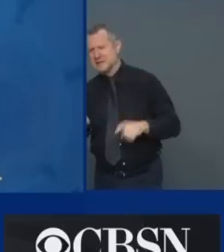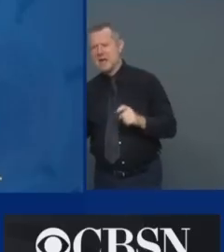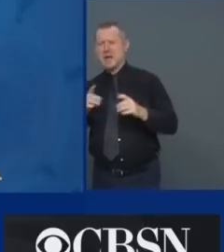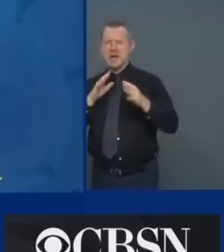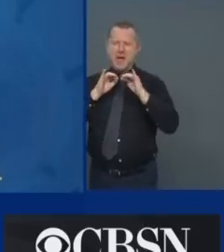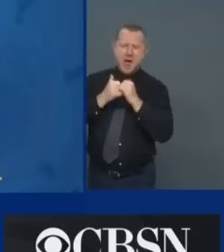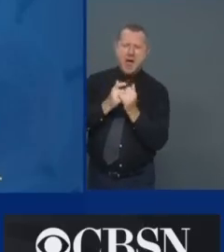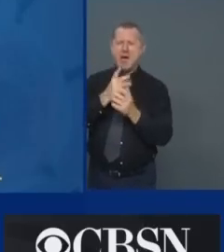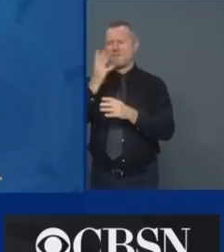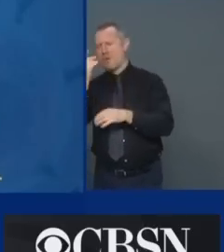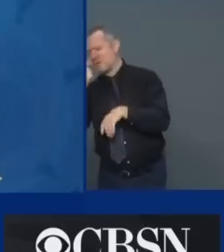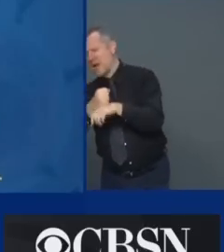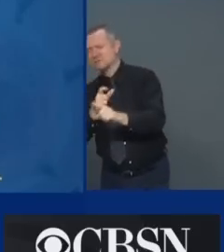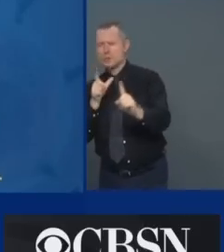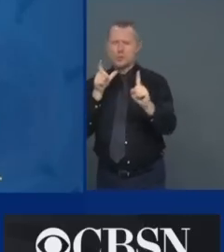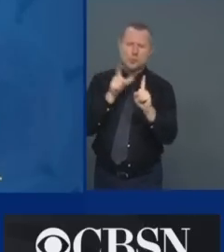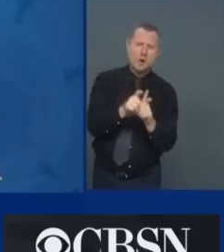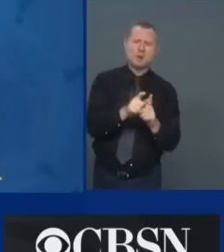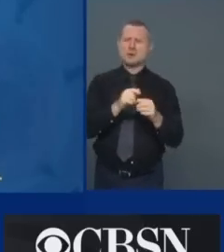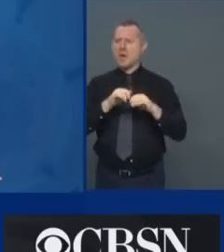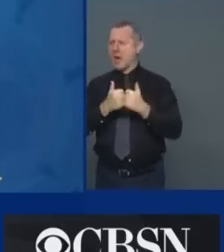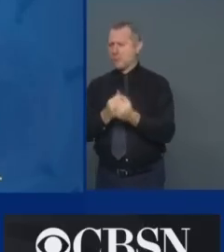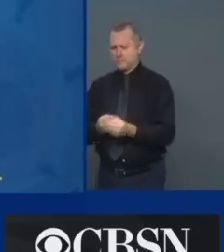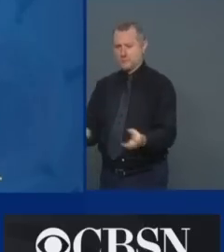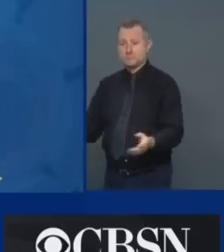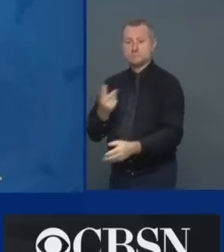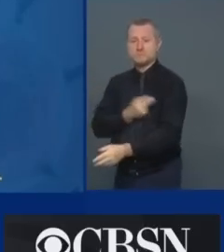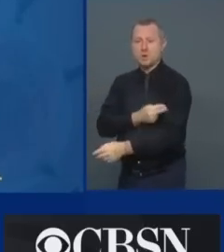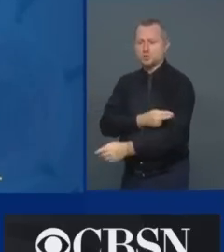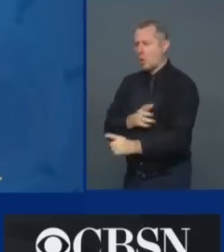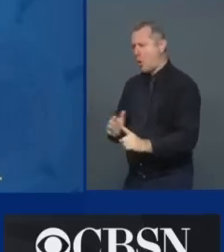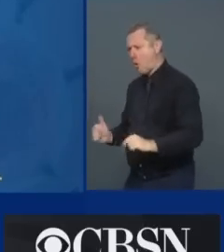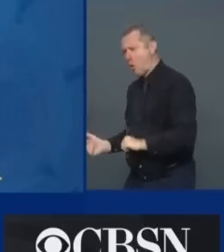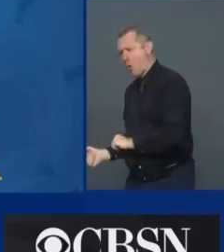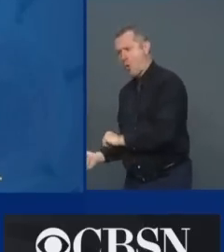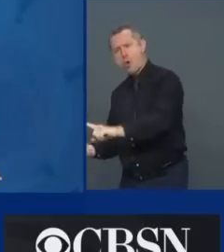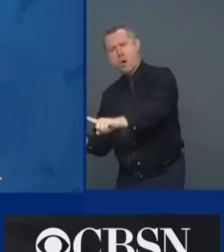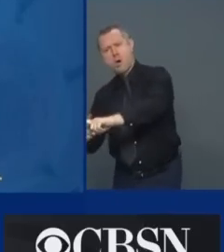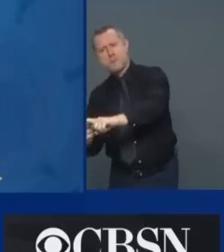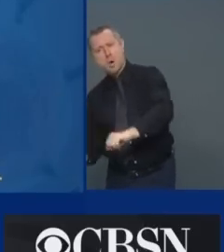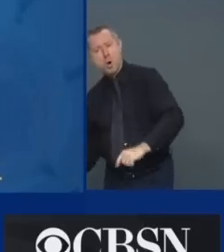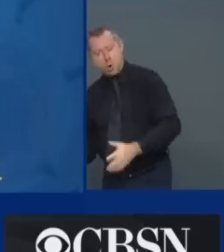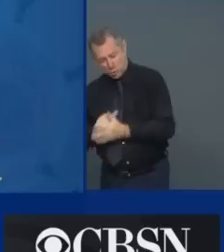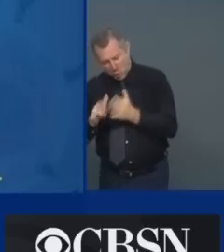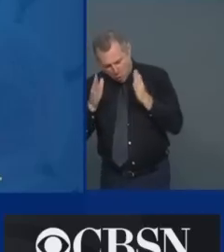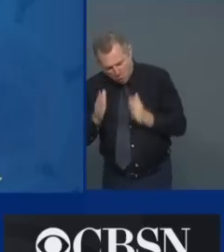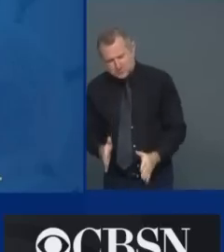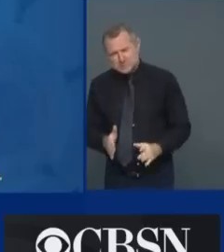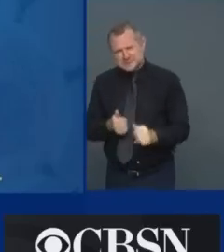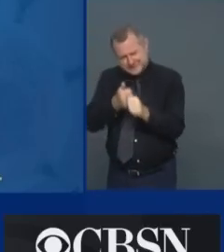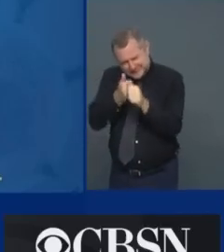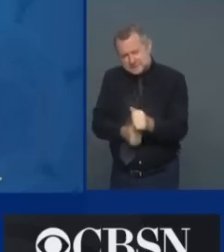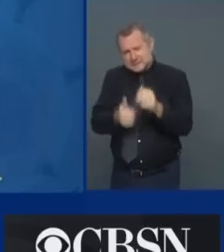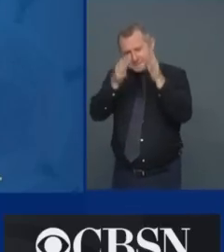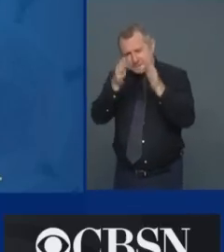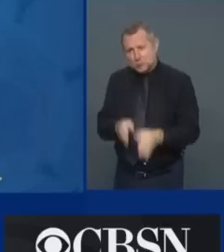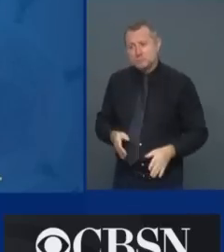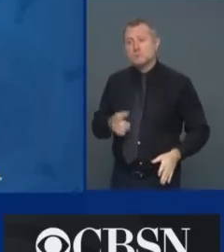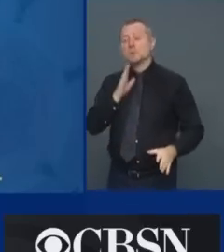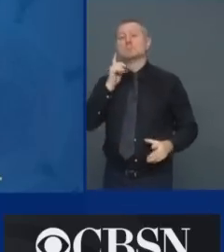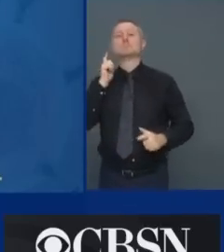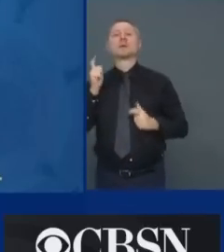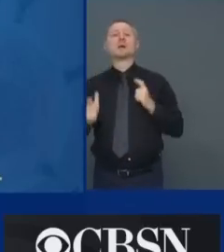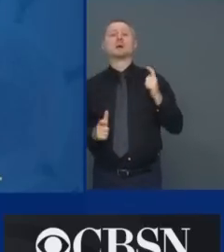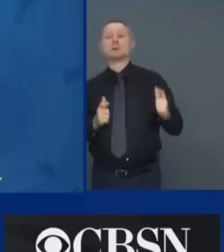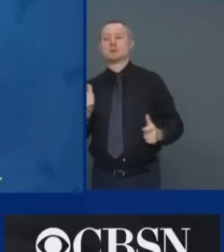Administering a vaccine to every New Yorker, this is a massive